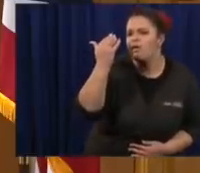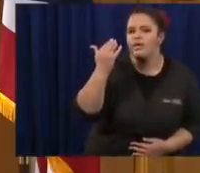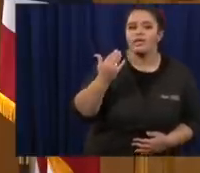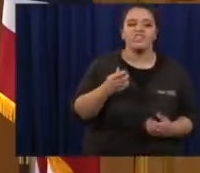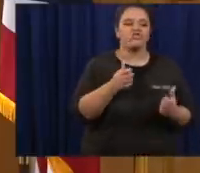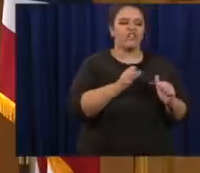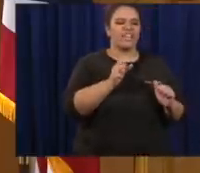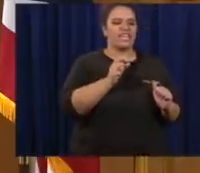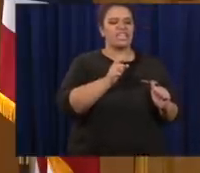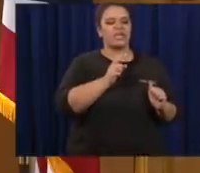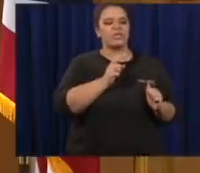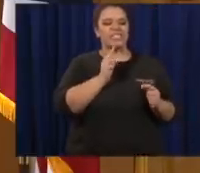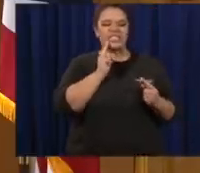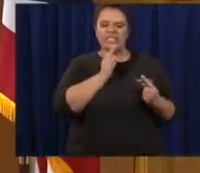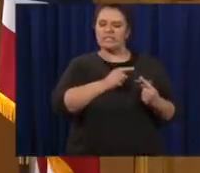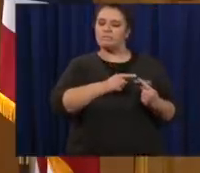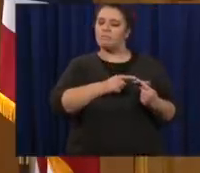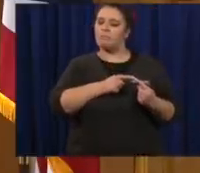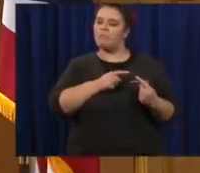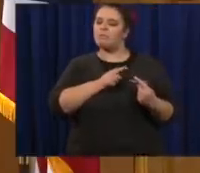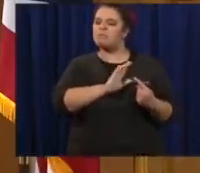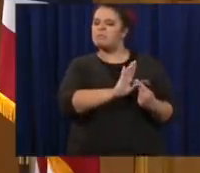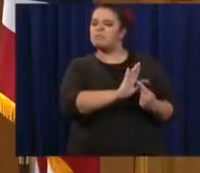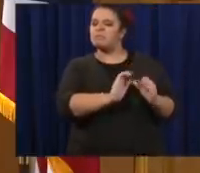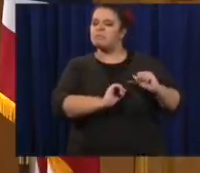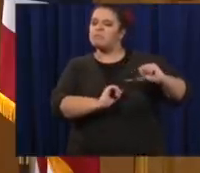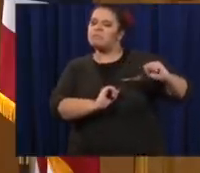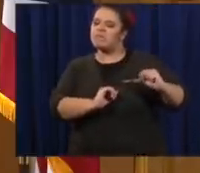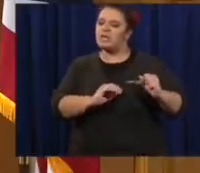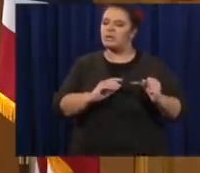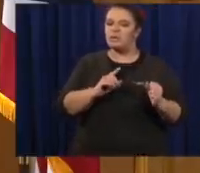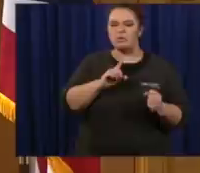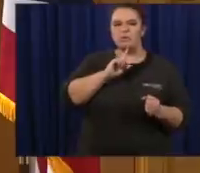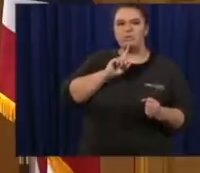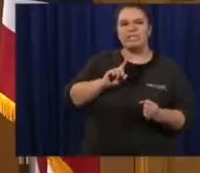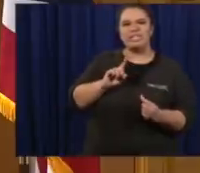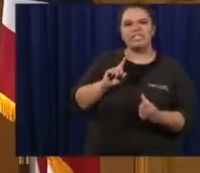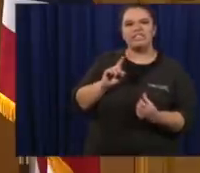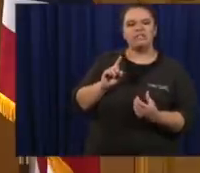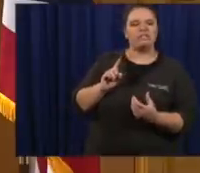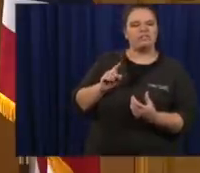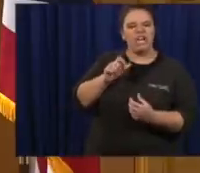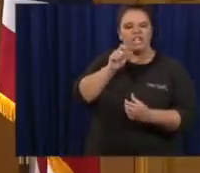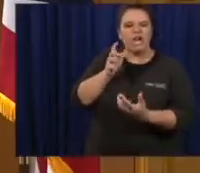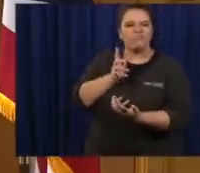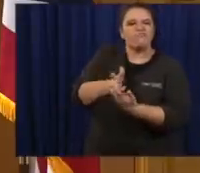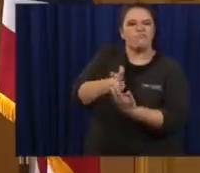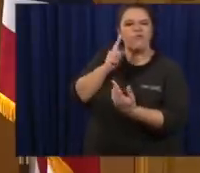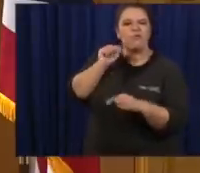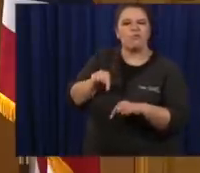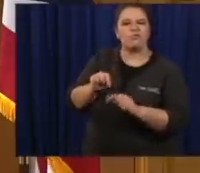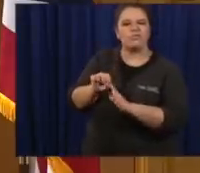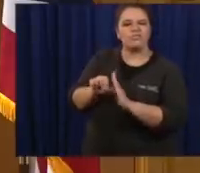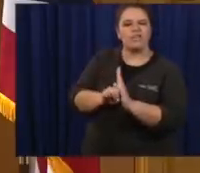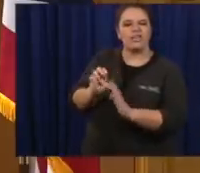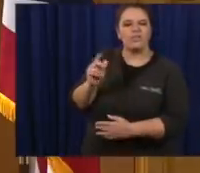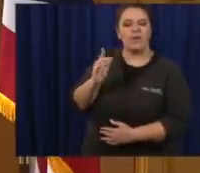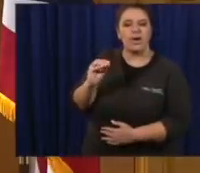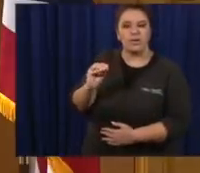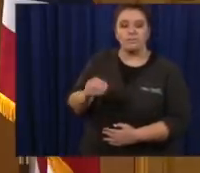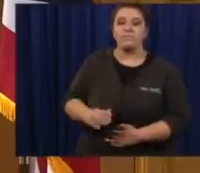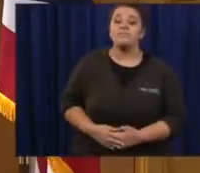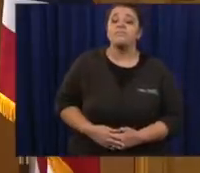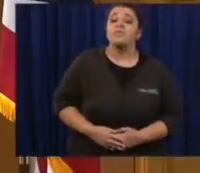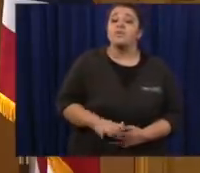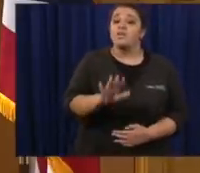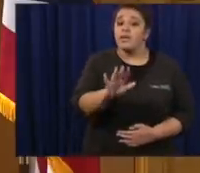if you think it puts too much of a burden on the state? And in terms of the phases that he's talking about, is May 1 a phase 1